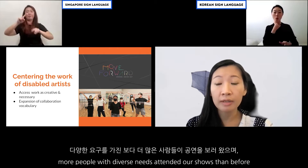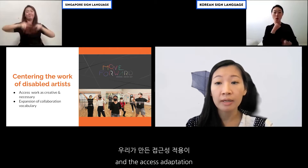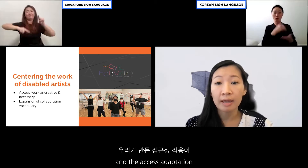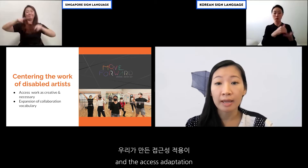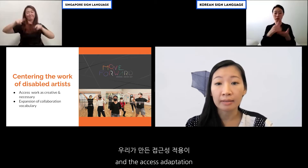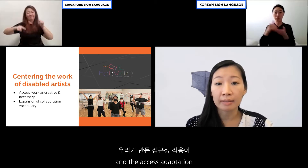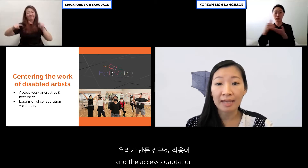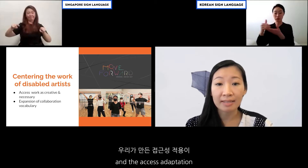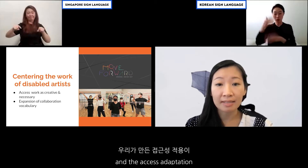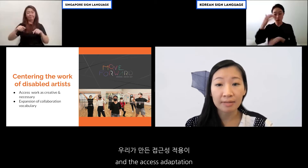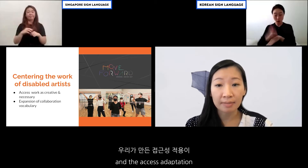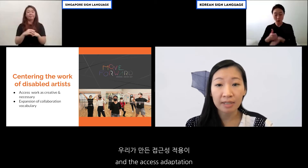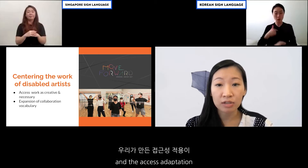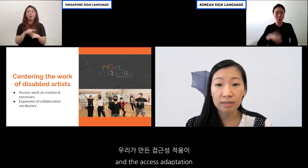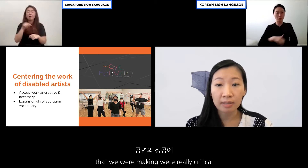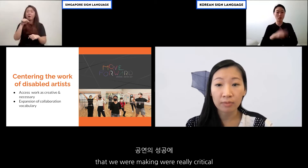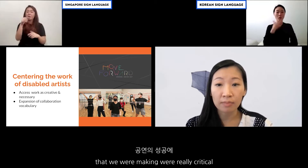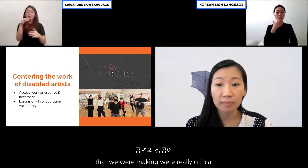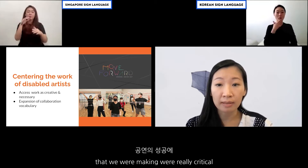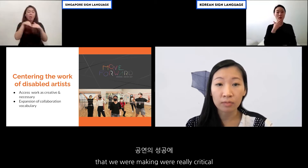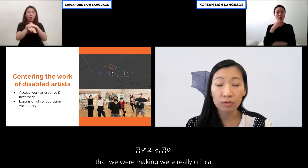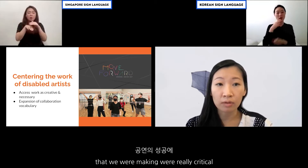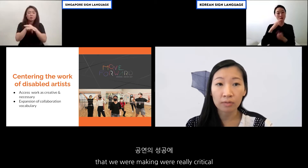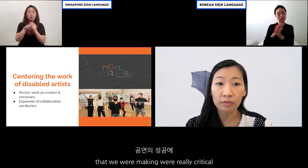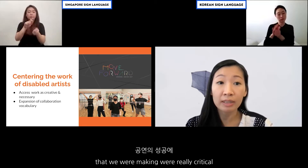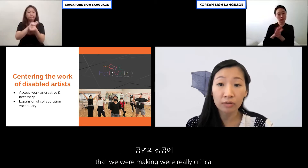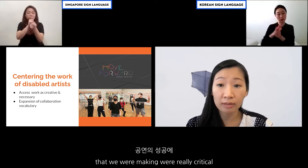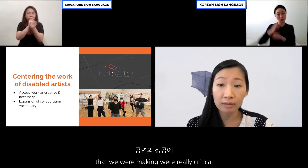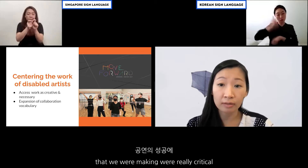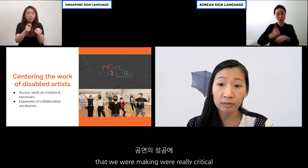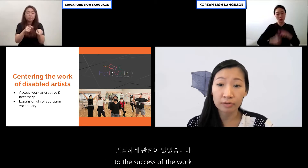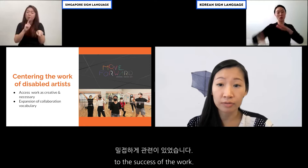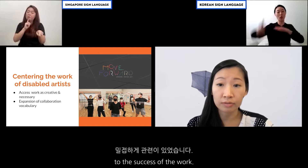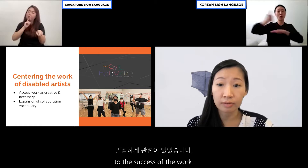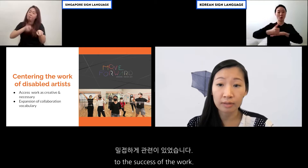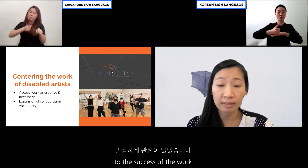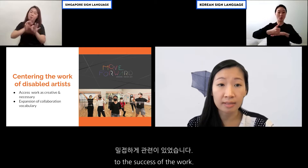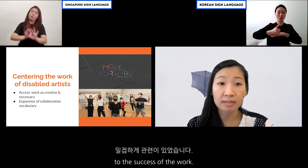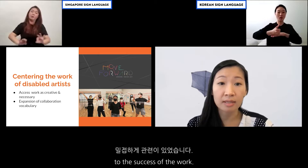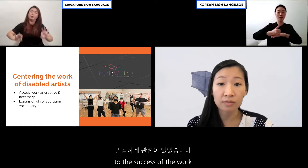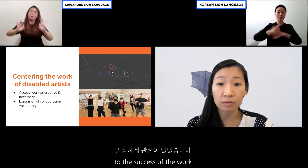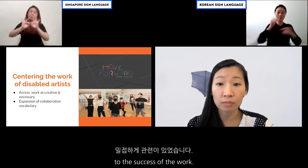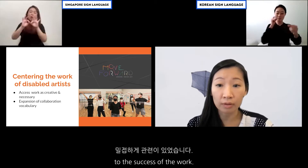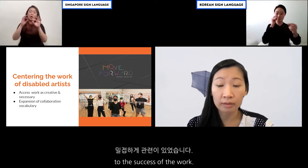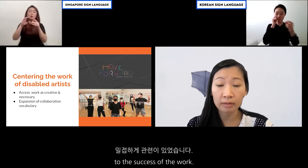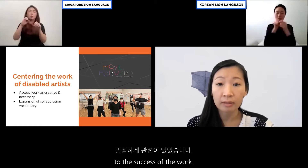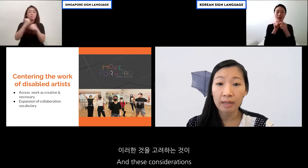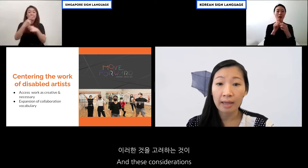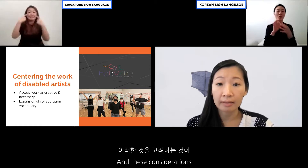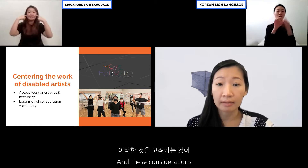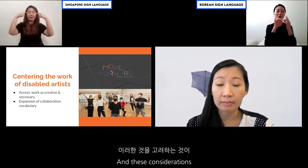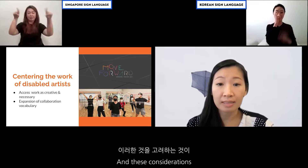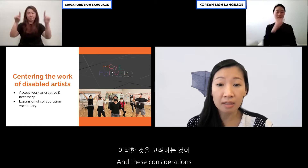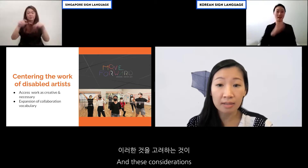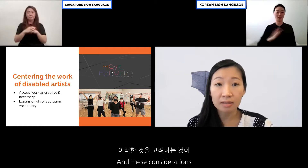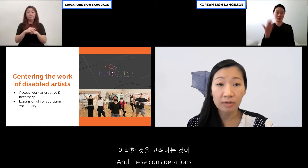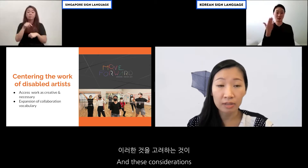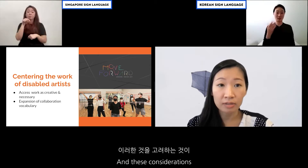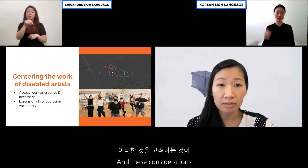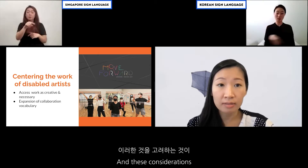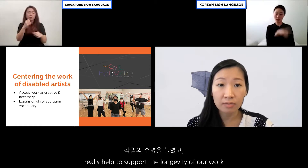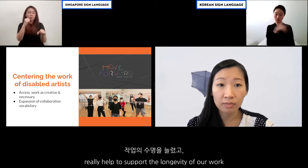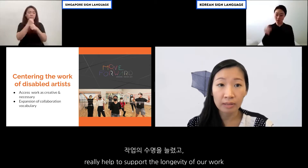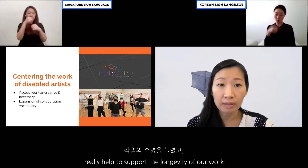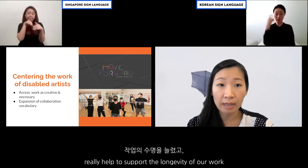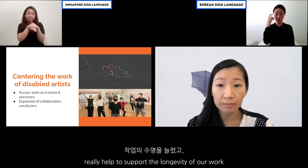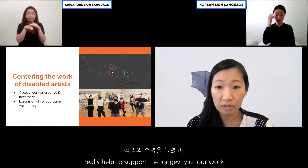before, and the access adaptations that we were making were really critical to the success of the work. And these